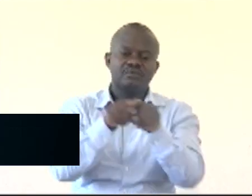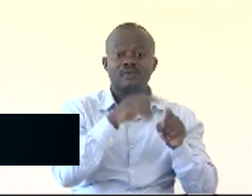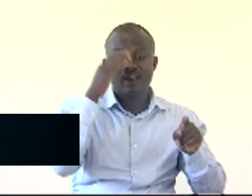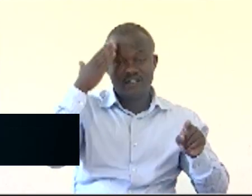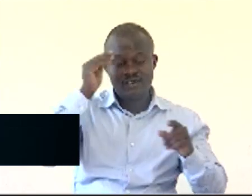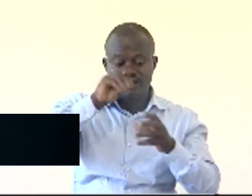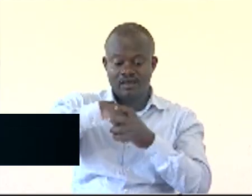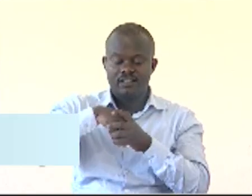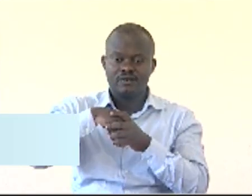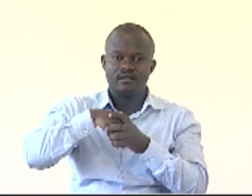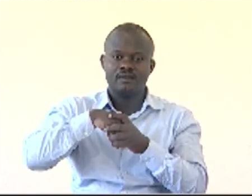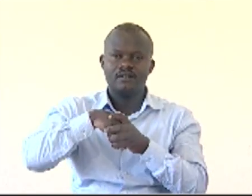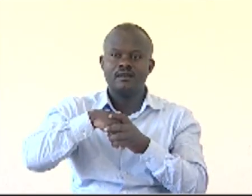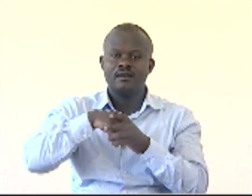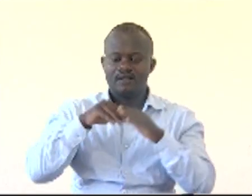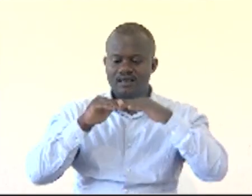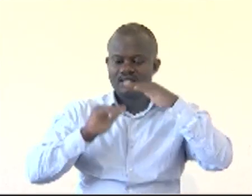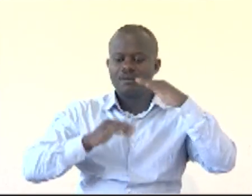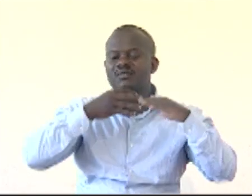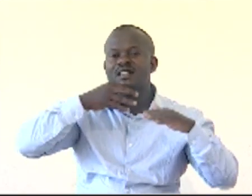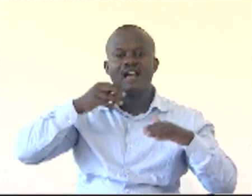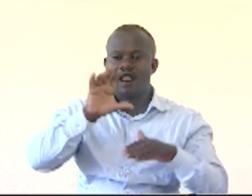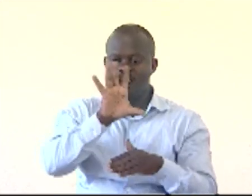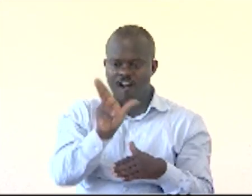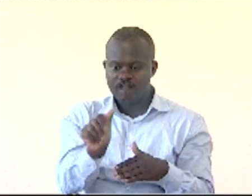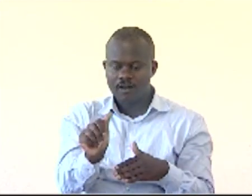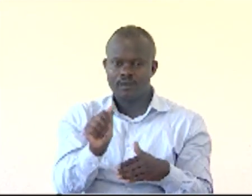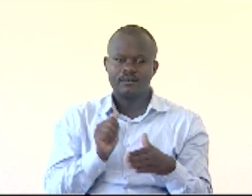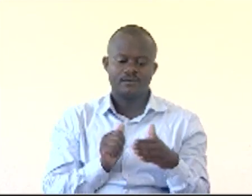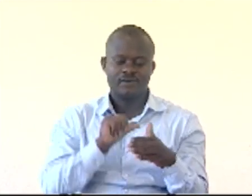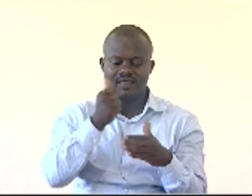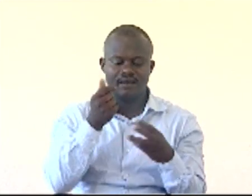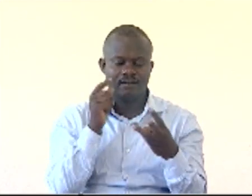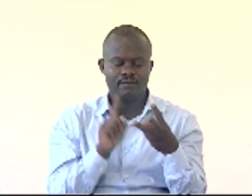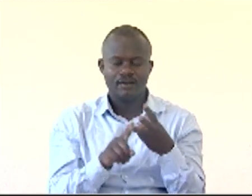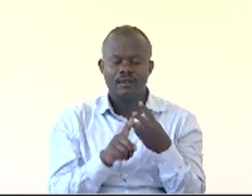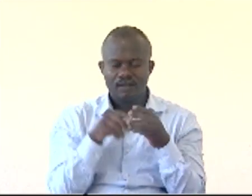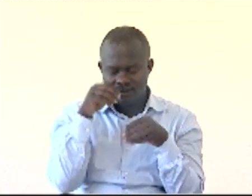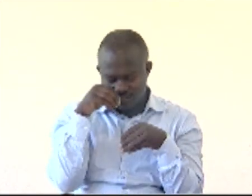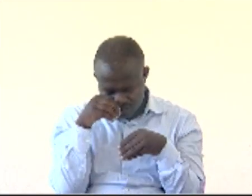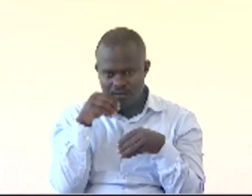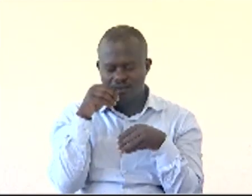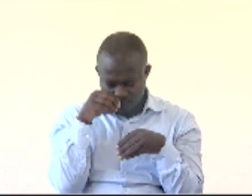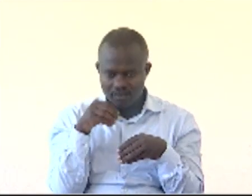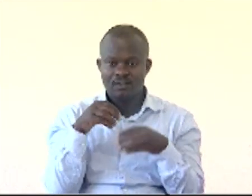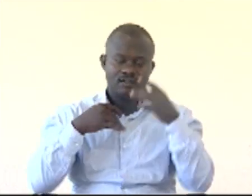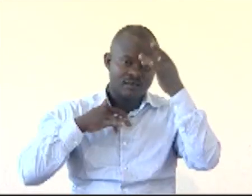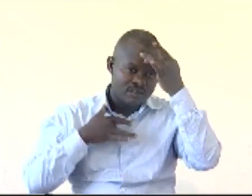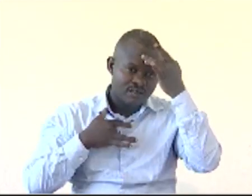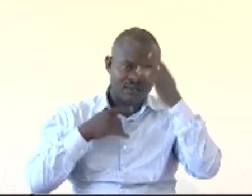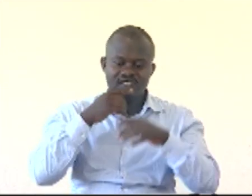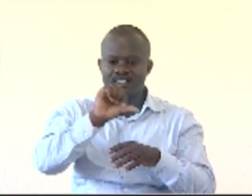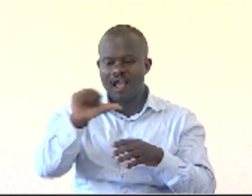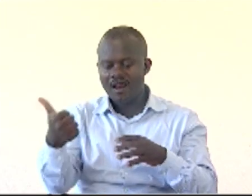in sub-Saharan Africa. Then we also have sleeping sickness. This one is